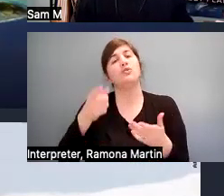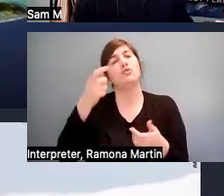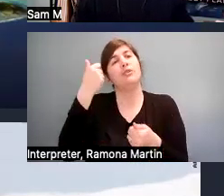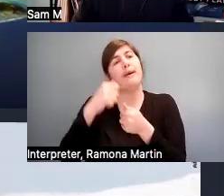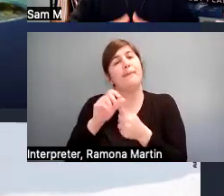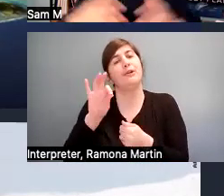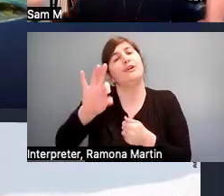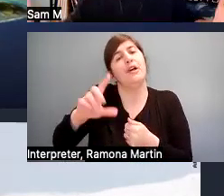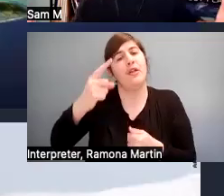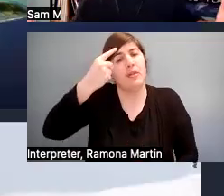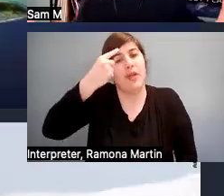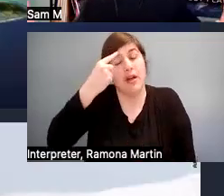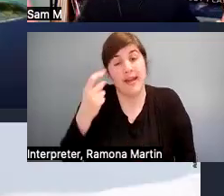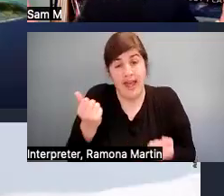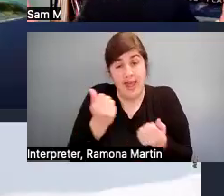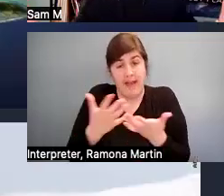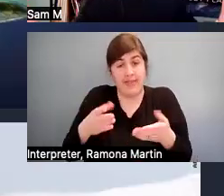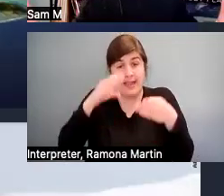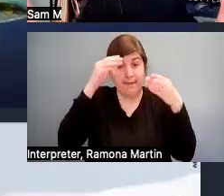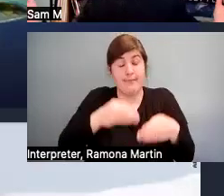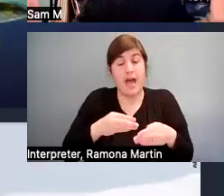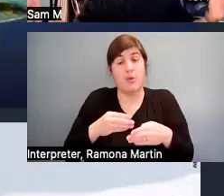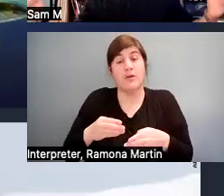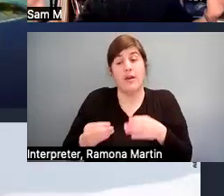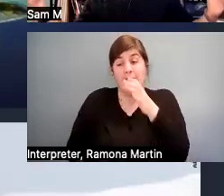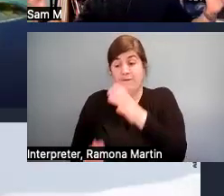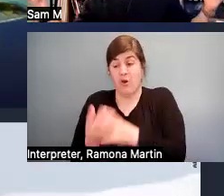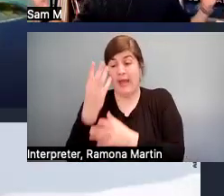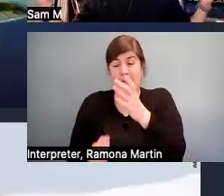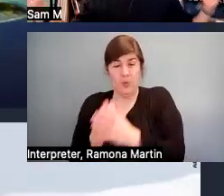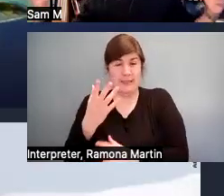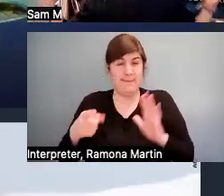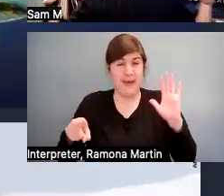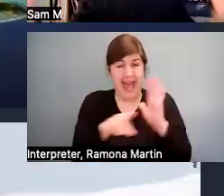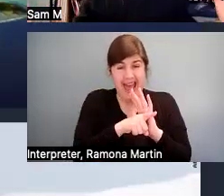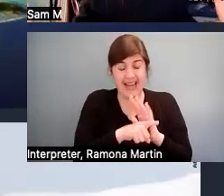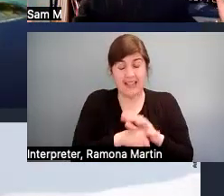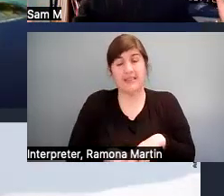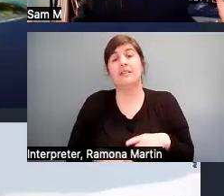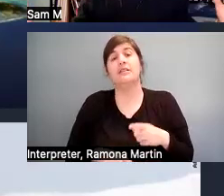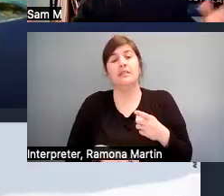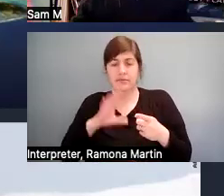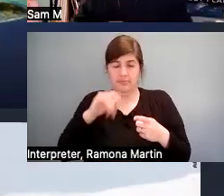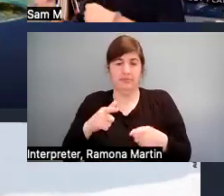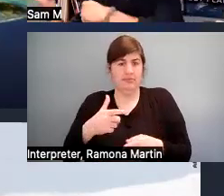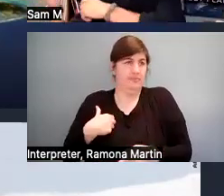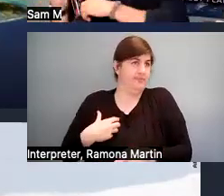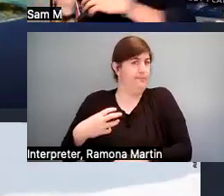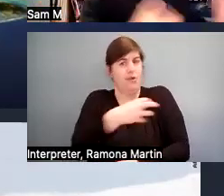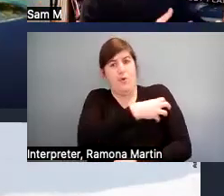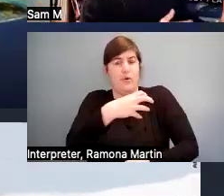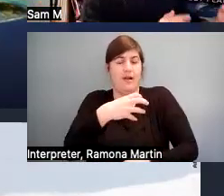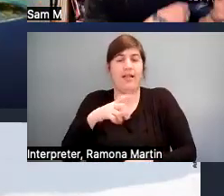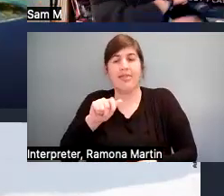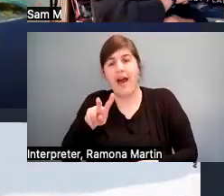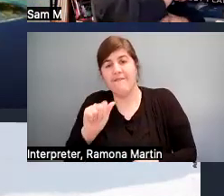is everything about volcanoes bad? Because volcanoes are shown for their destructive power, the way that lava can